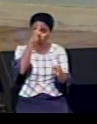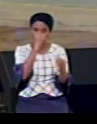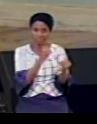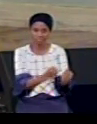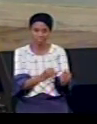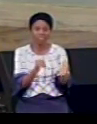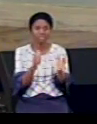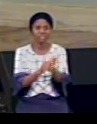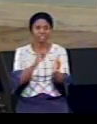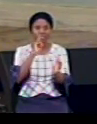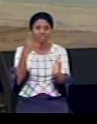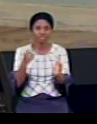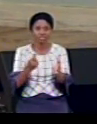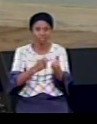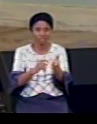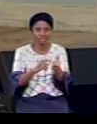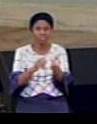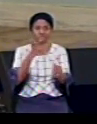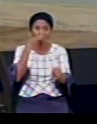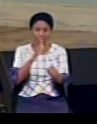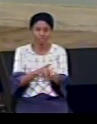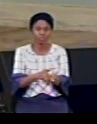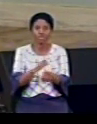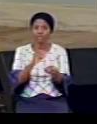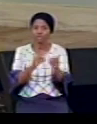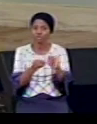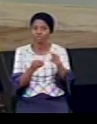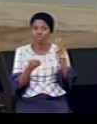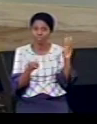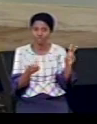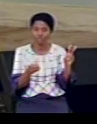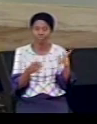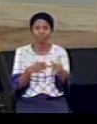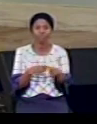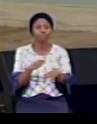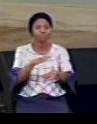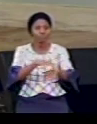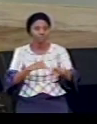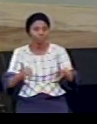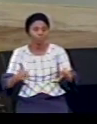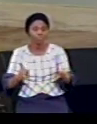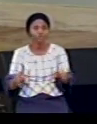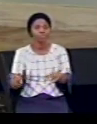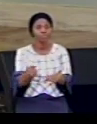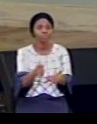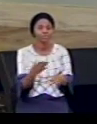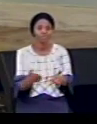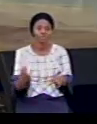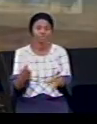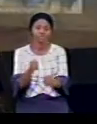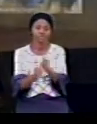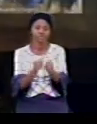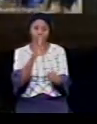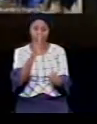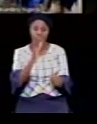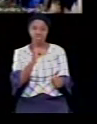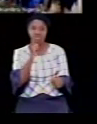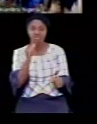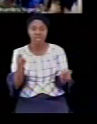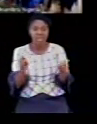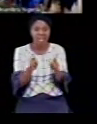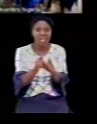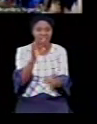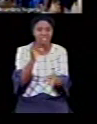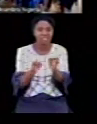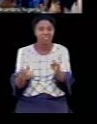written promise. Number two, calling those things which be not as though they were. You have not seen